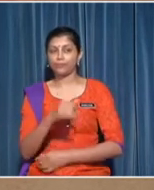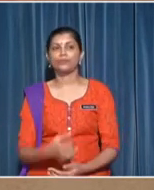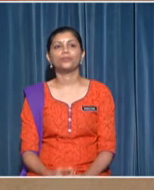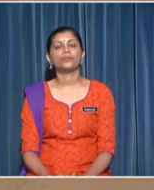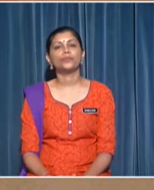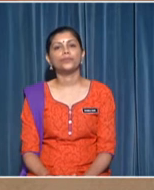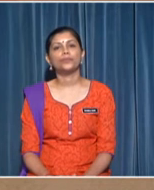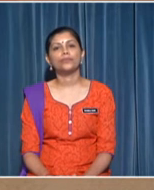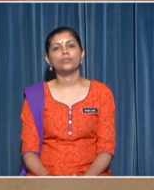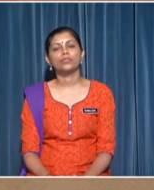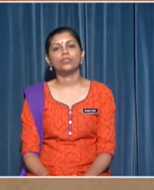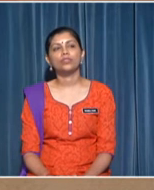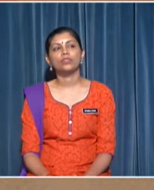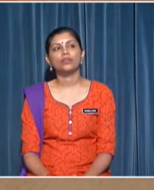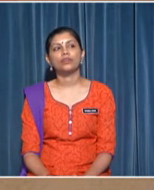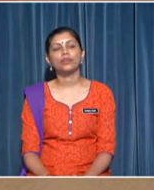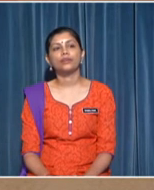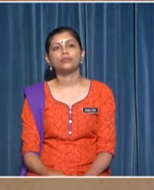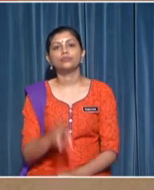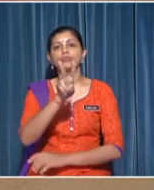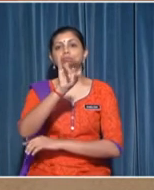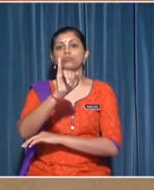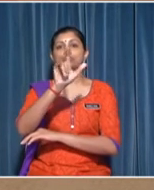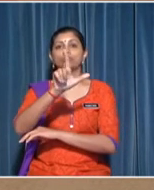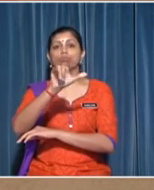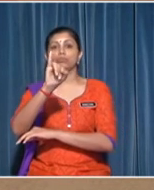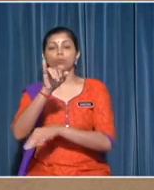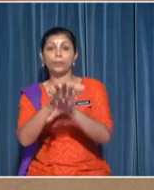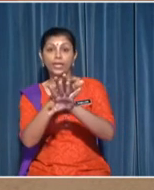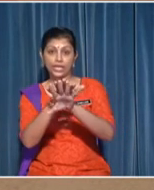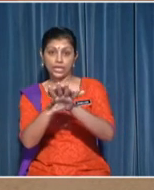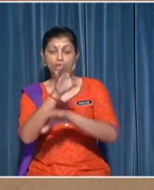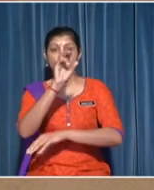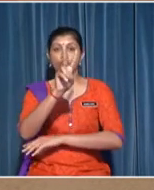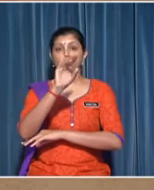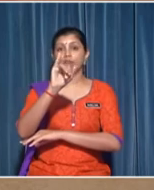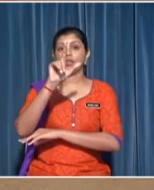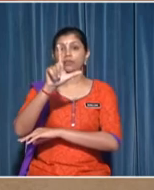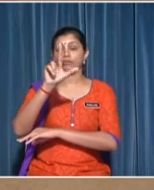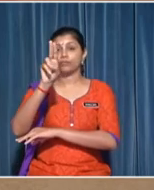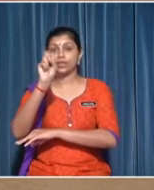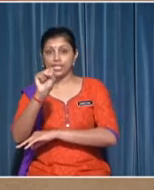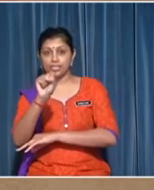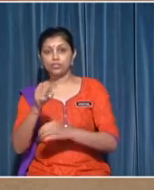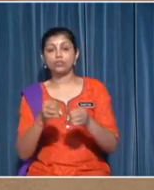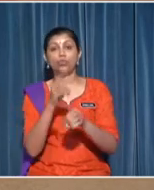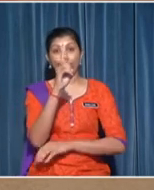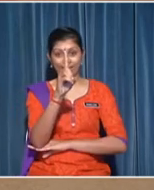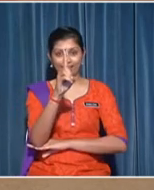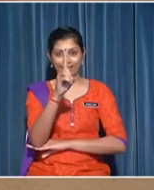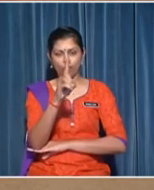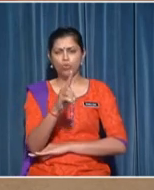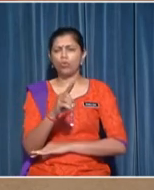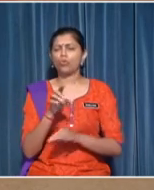And in each villus, there are blood vessels and other stuff that absorbs all